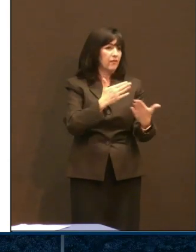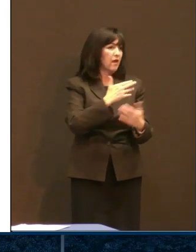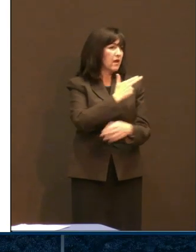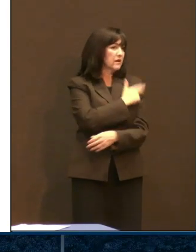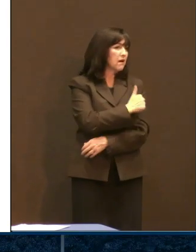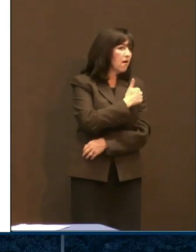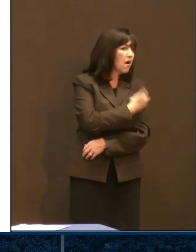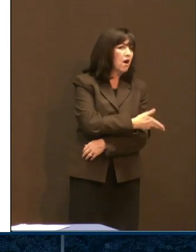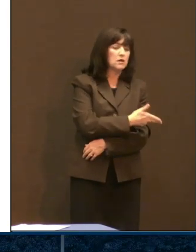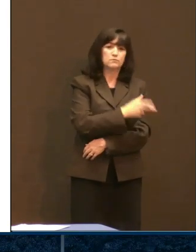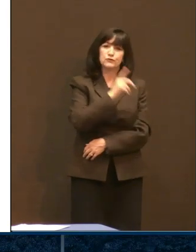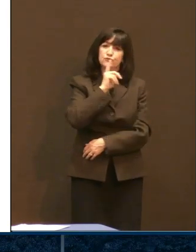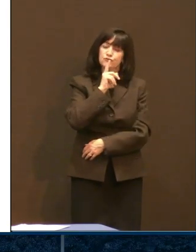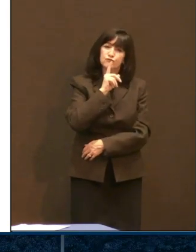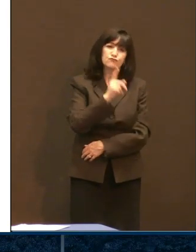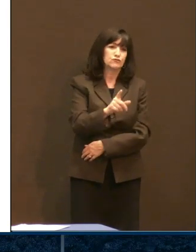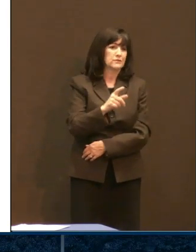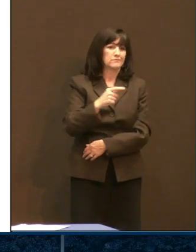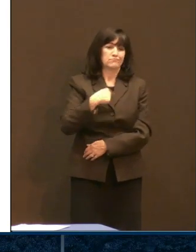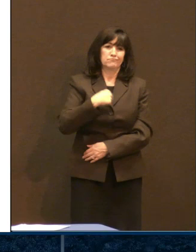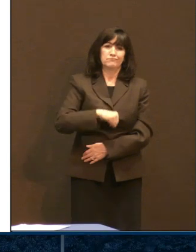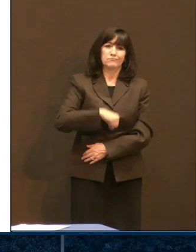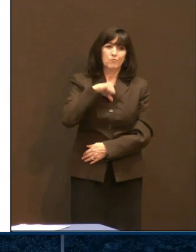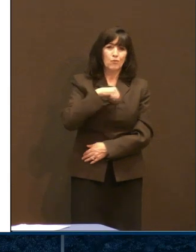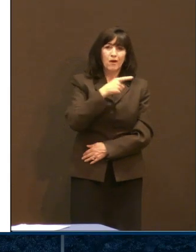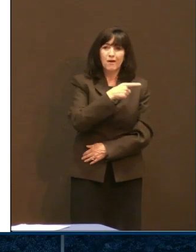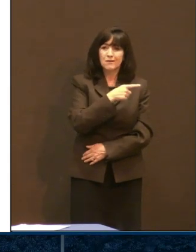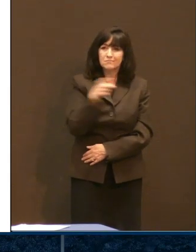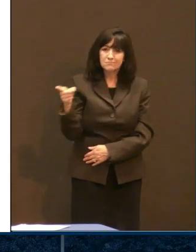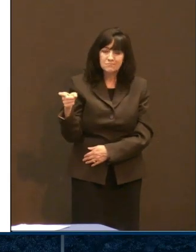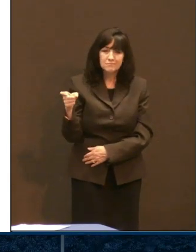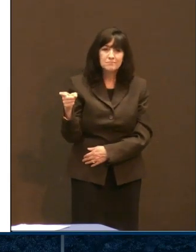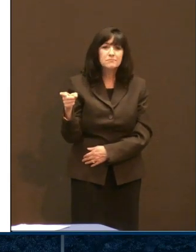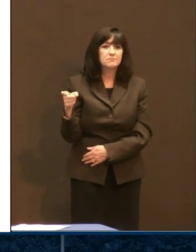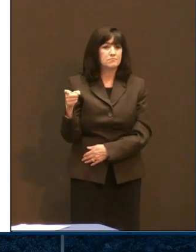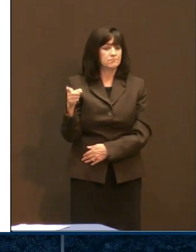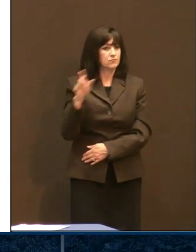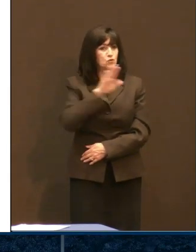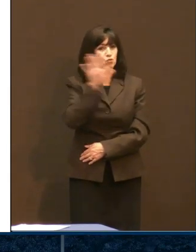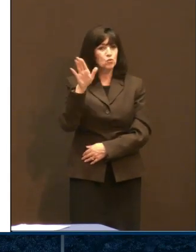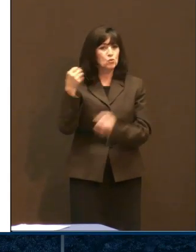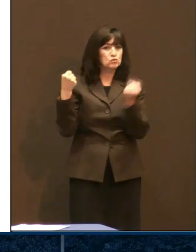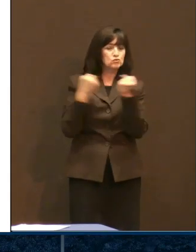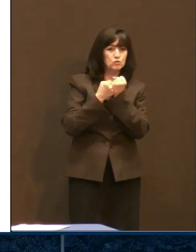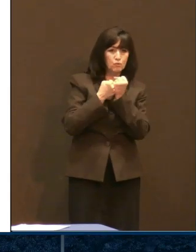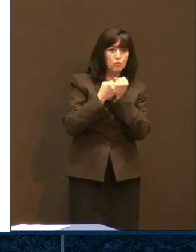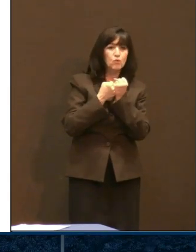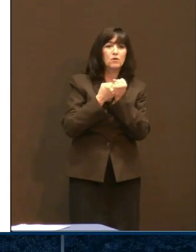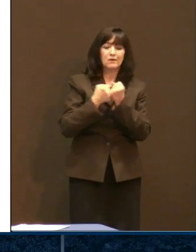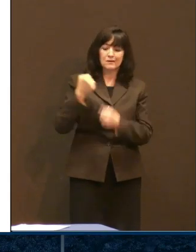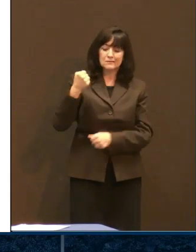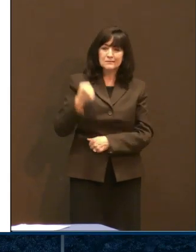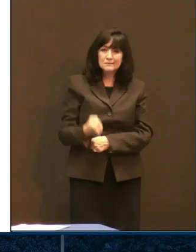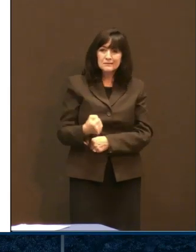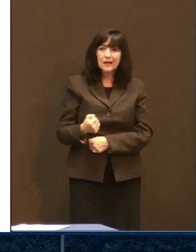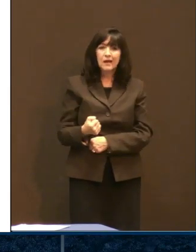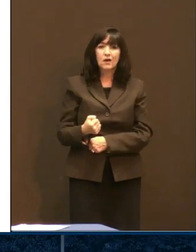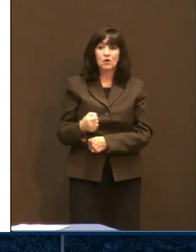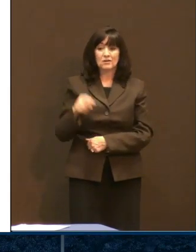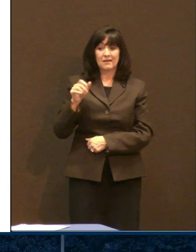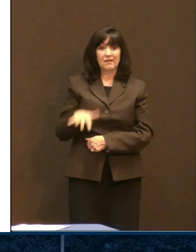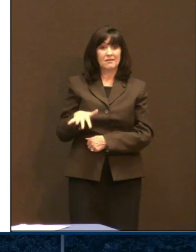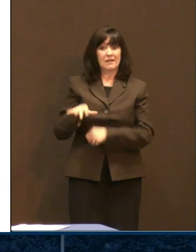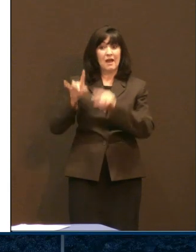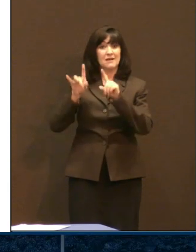Lared and Westside, with respect to their support for our efforts there in Sussex County to stand up those two